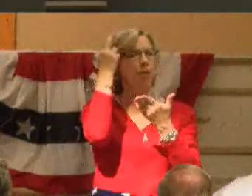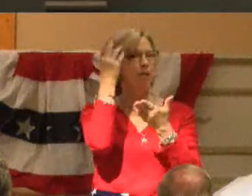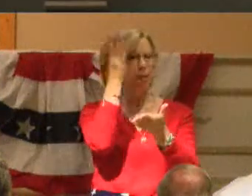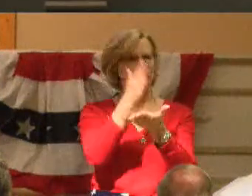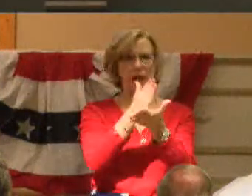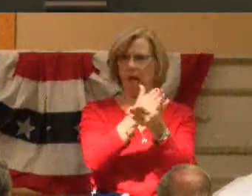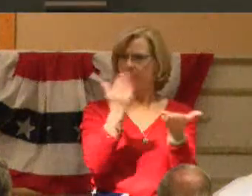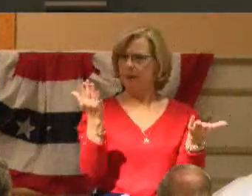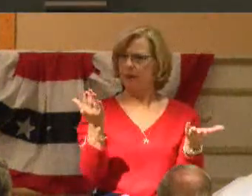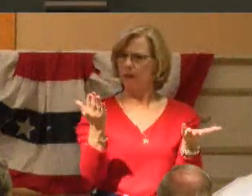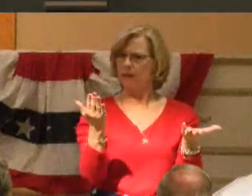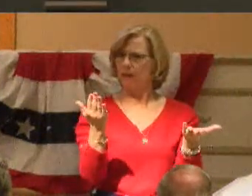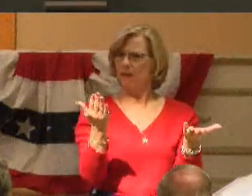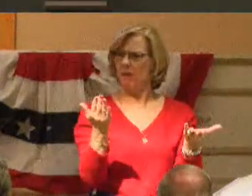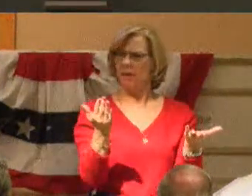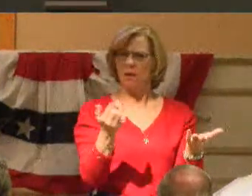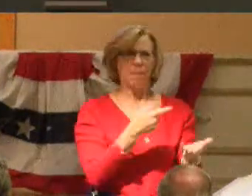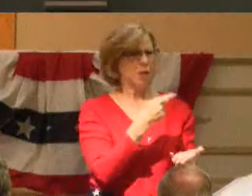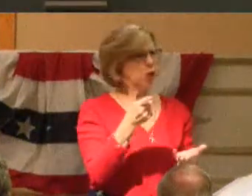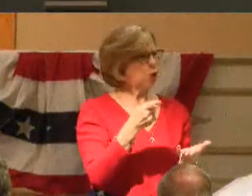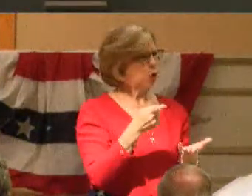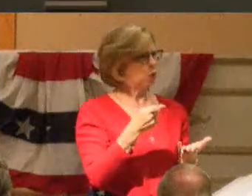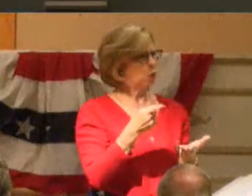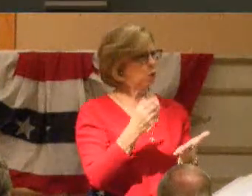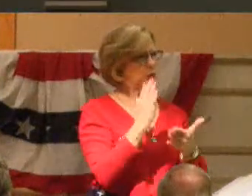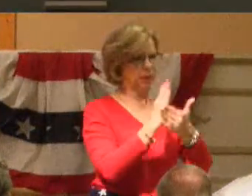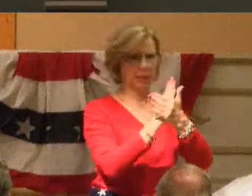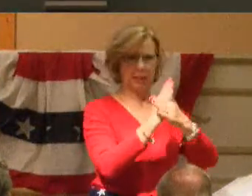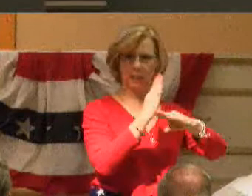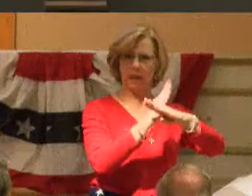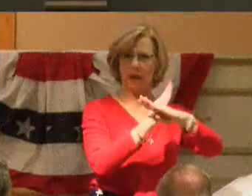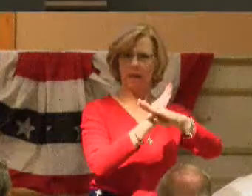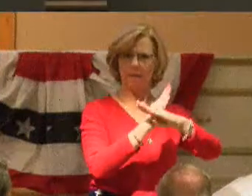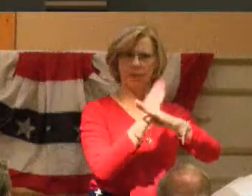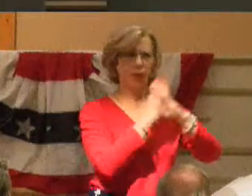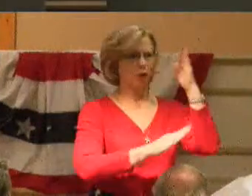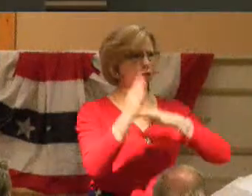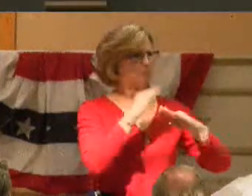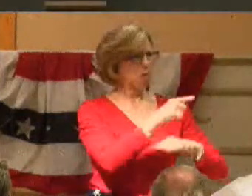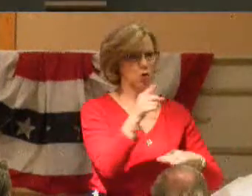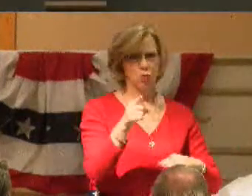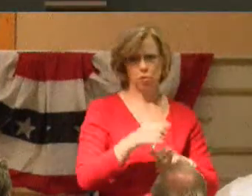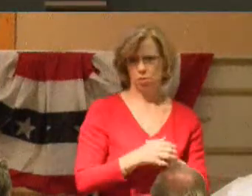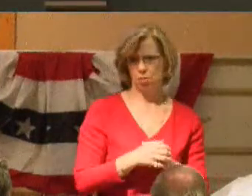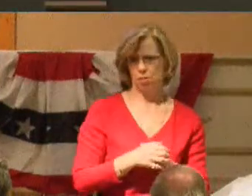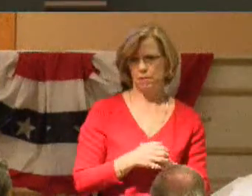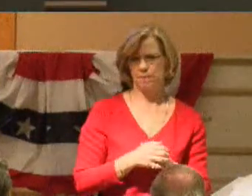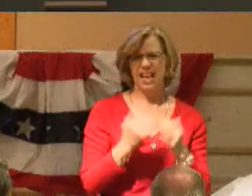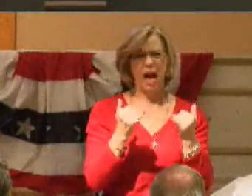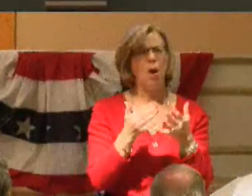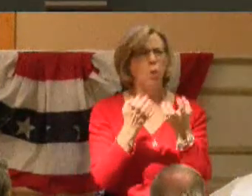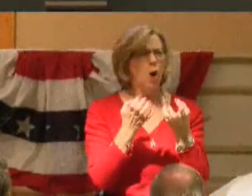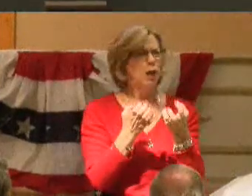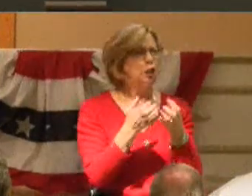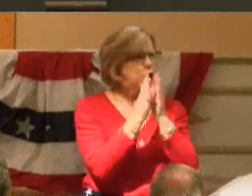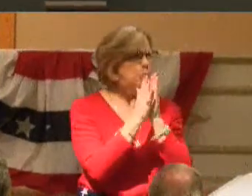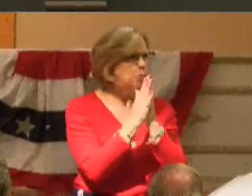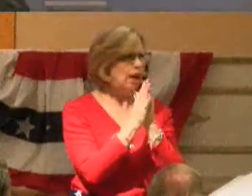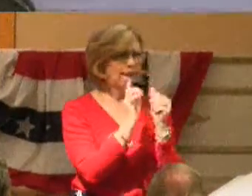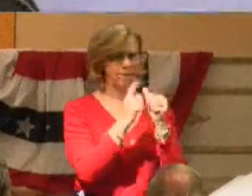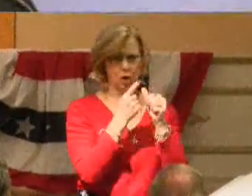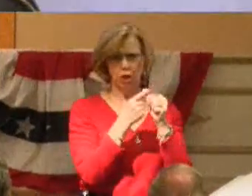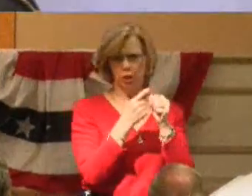were even cut off, which trouble you." I want you to bow your heads with me as we pray